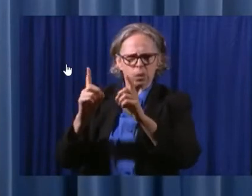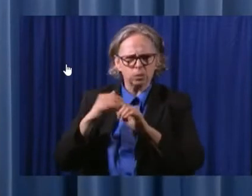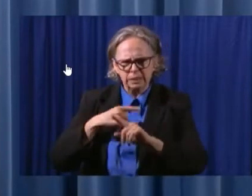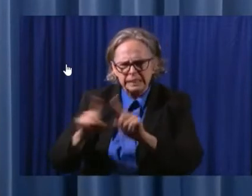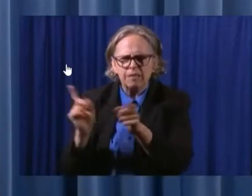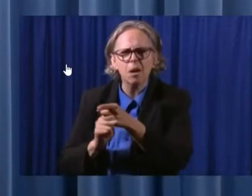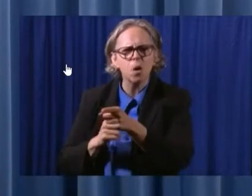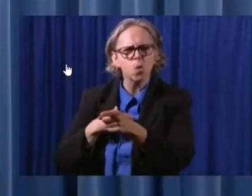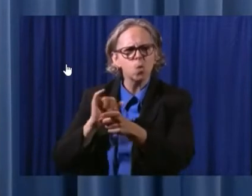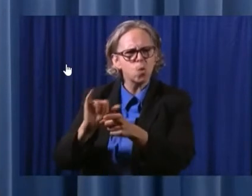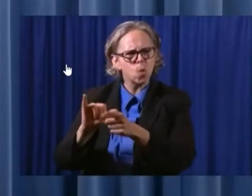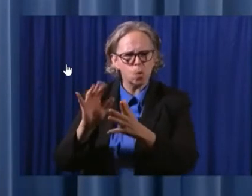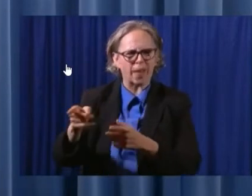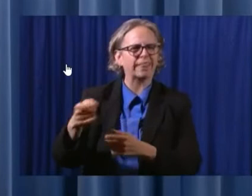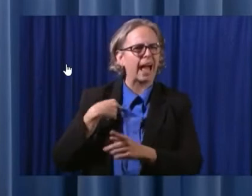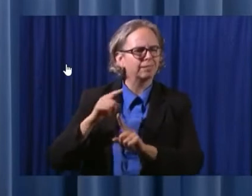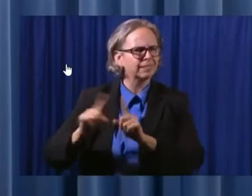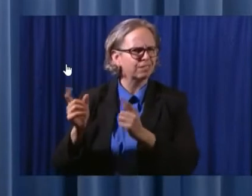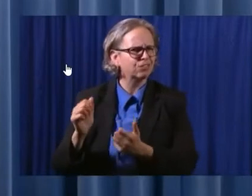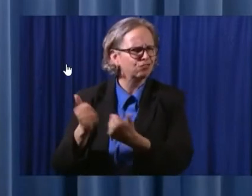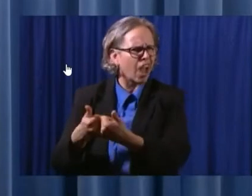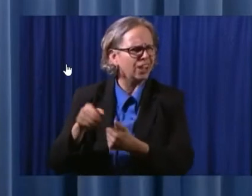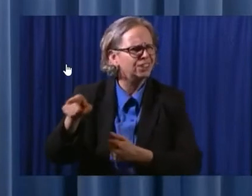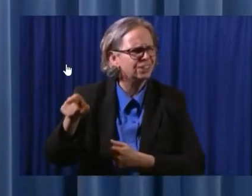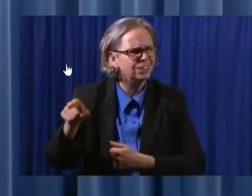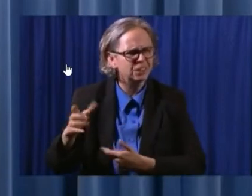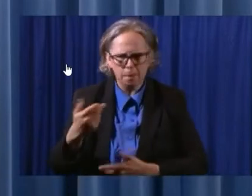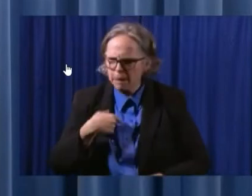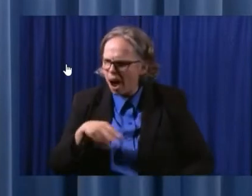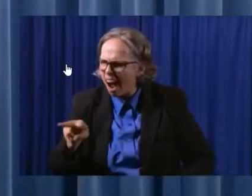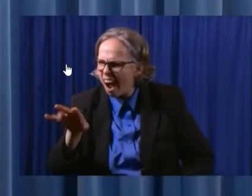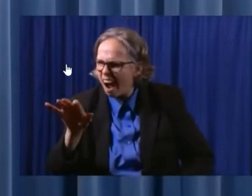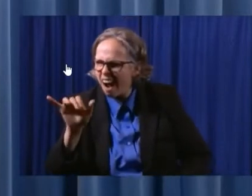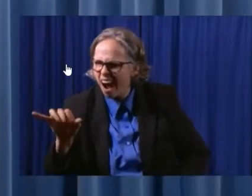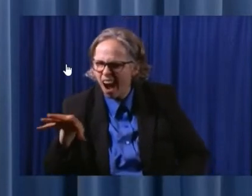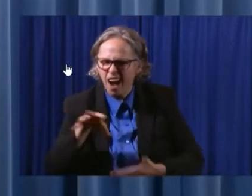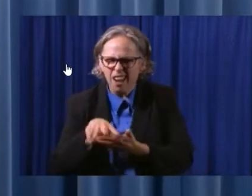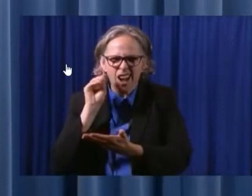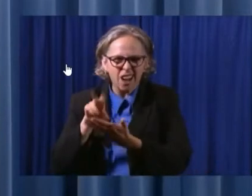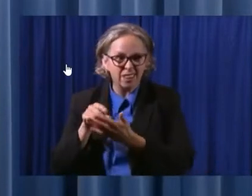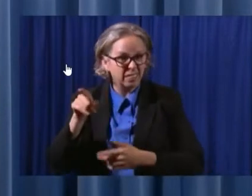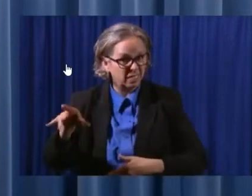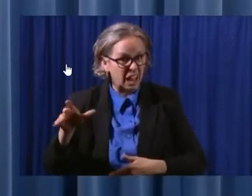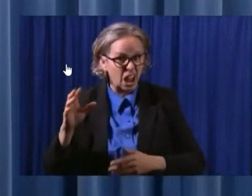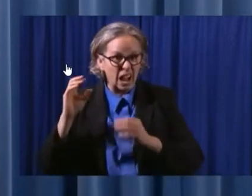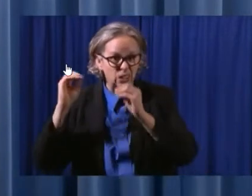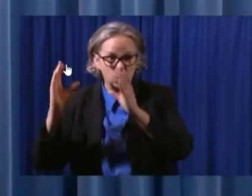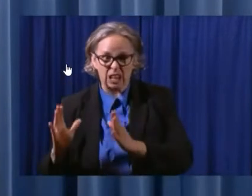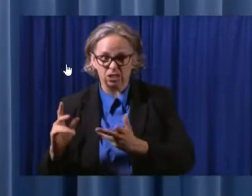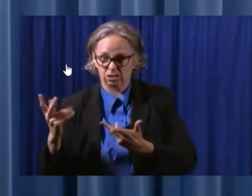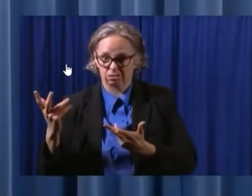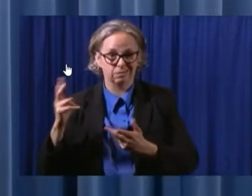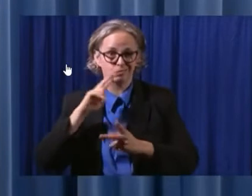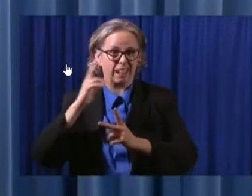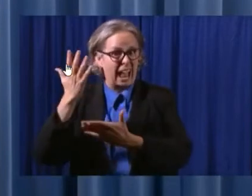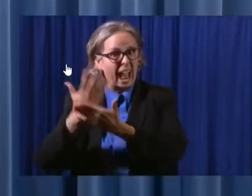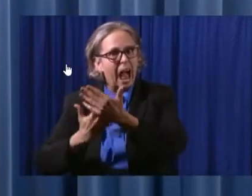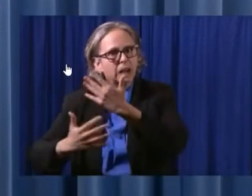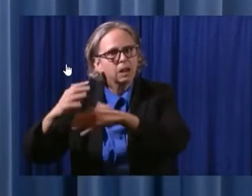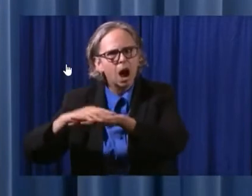challenges in trying to do things that need to be hands-on, and sometimes, you know, this past school year they were not able to do